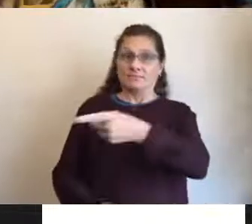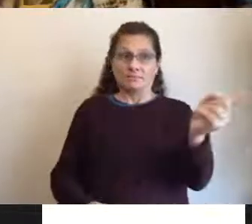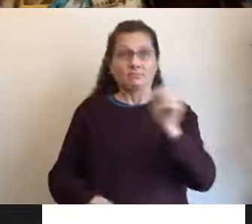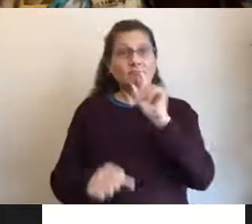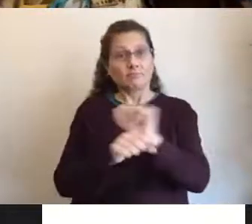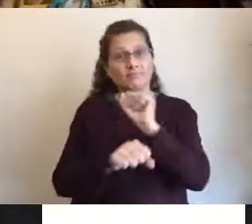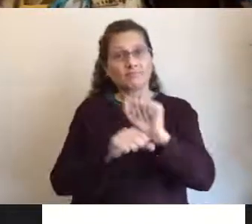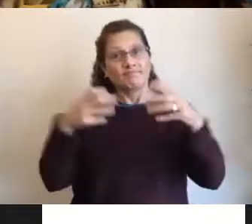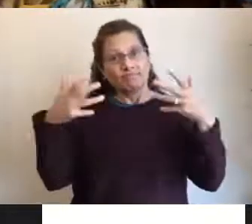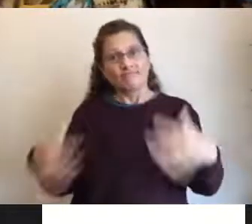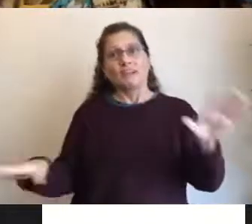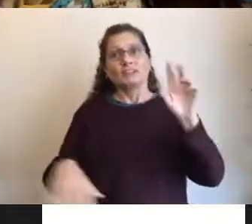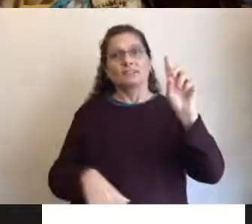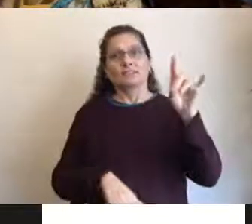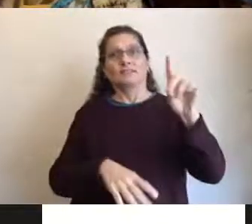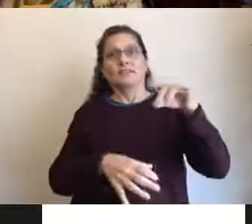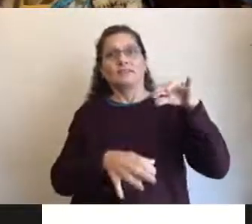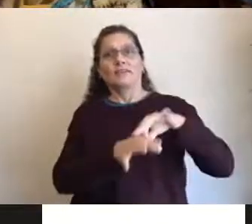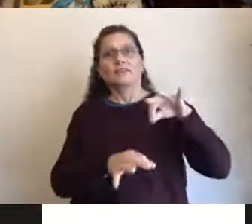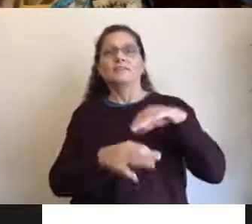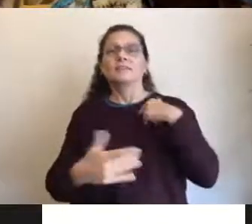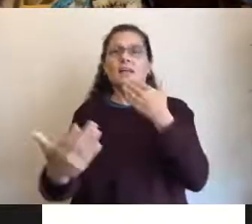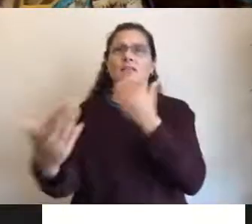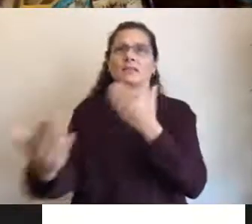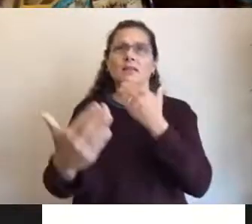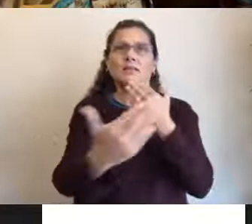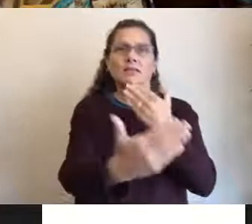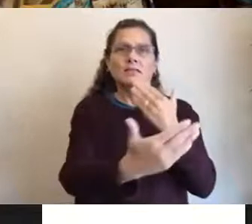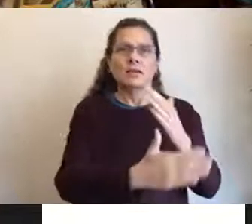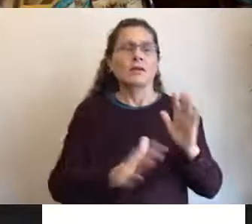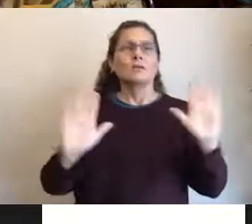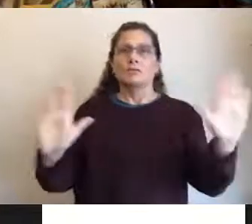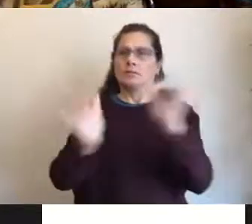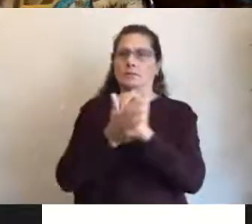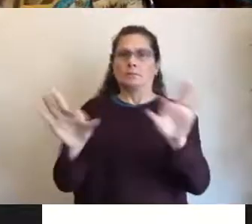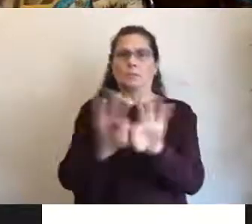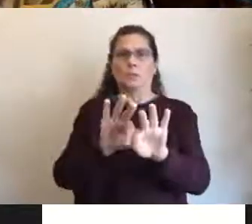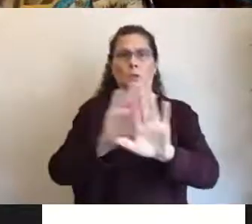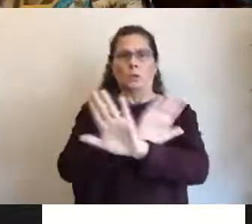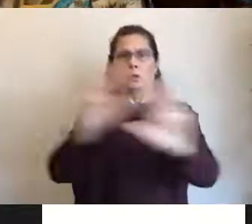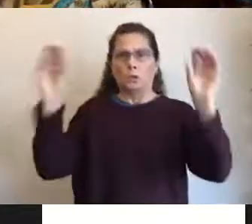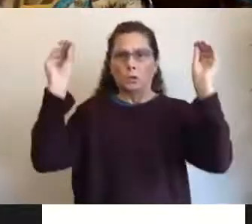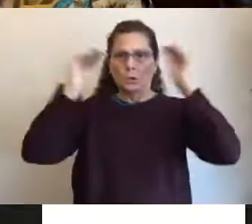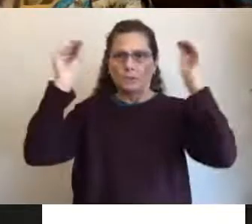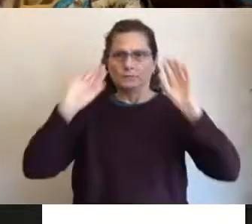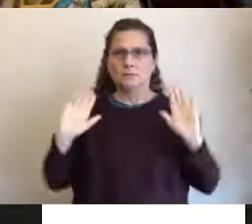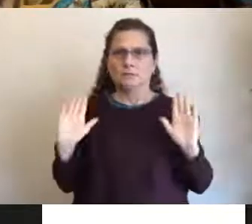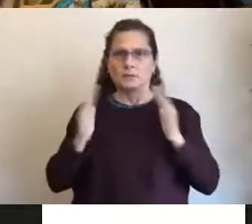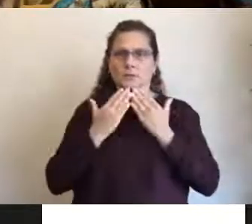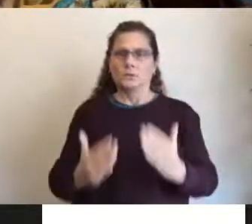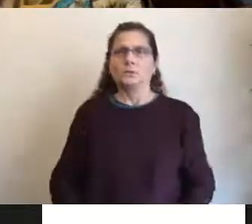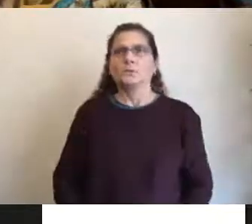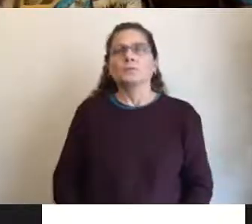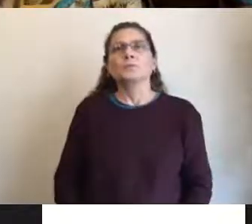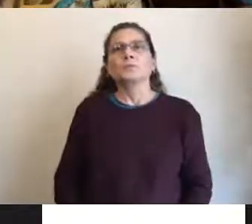your voice, and I think we're witnessing that right now as we come to the conclusion of this 2020 election. At least I hope it's a conclusion of the